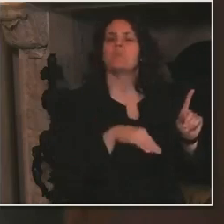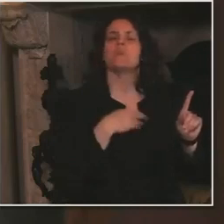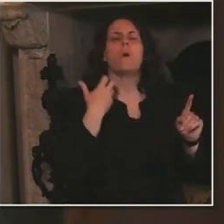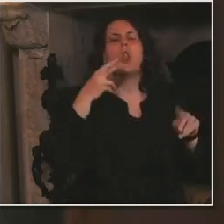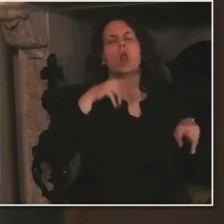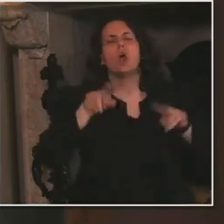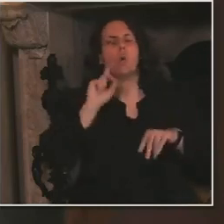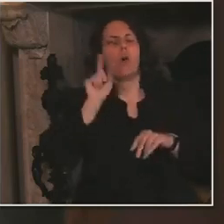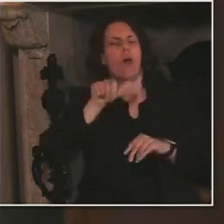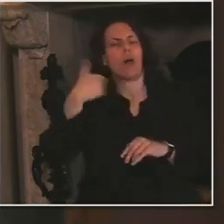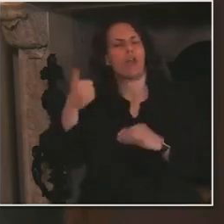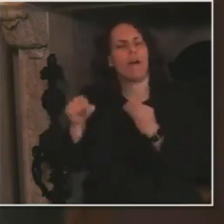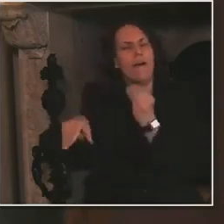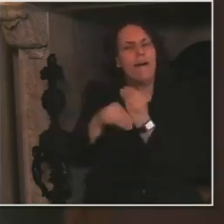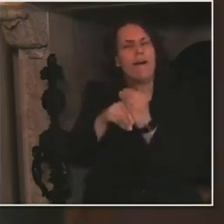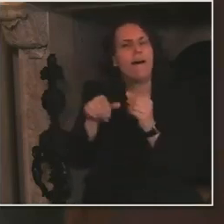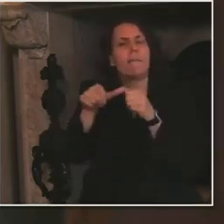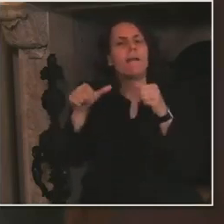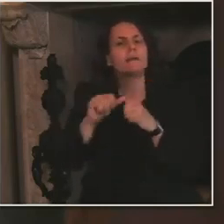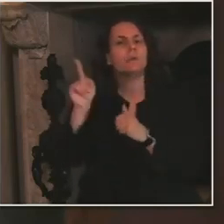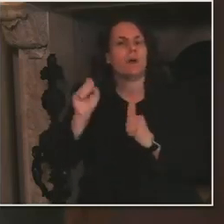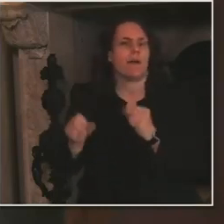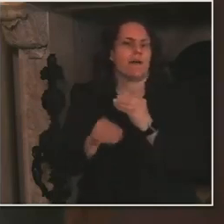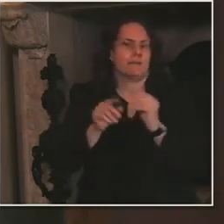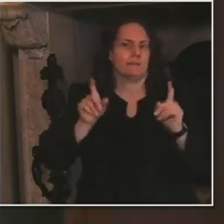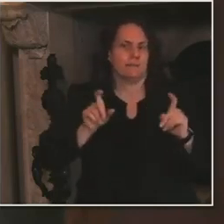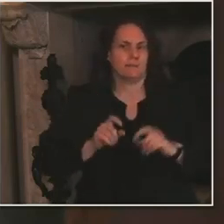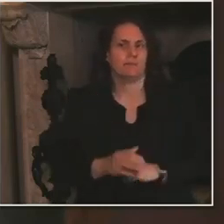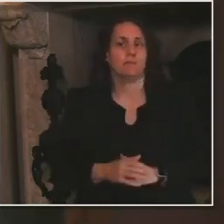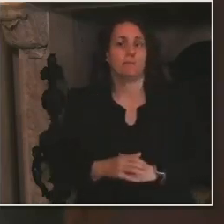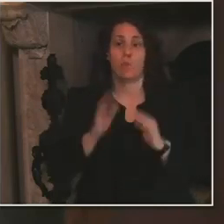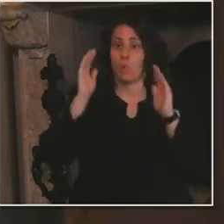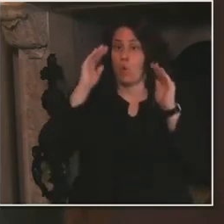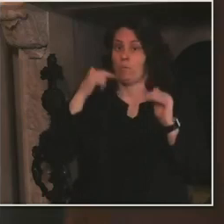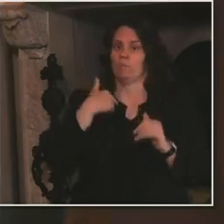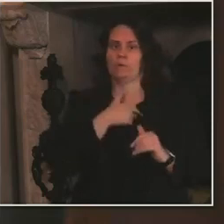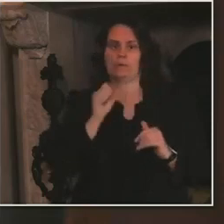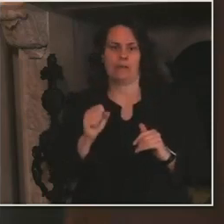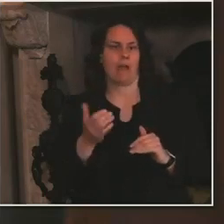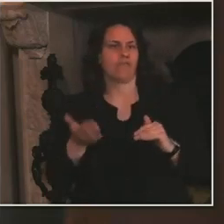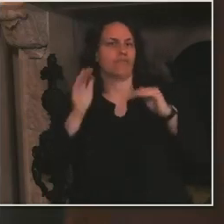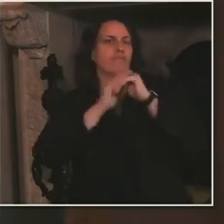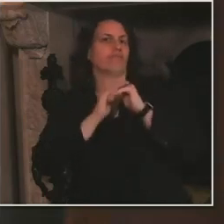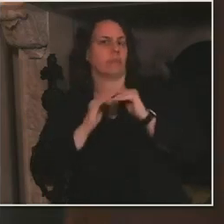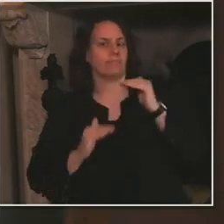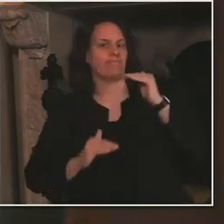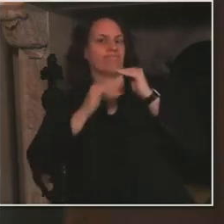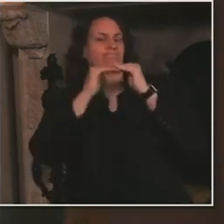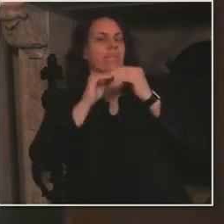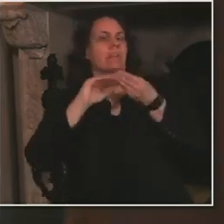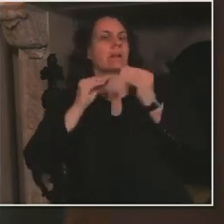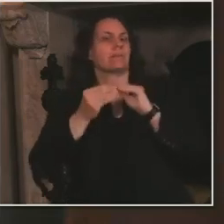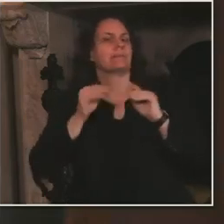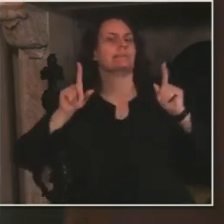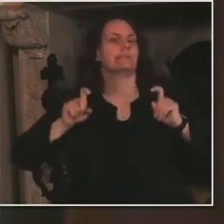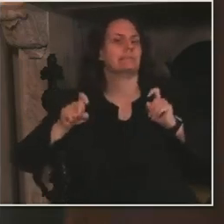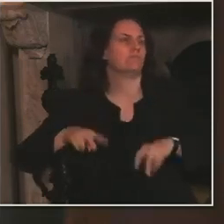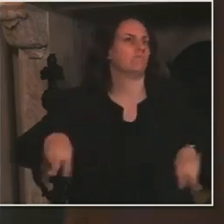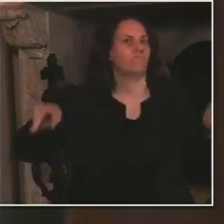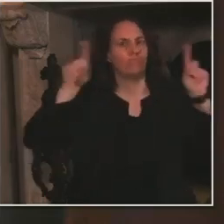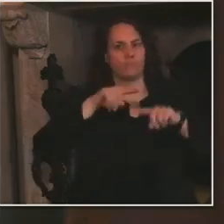state, commensurate with the goals we're setting around our testing capacity and access to tests more